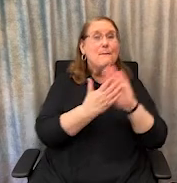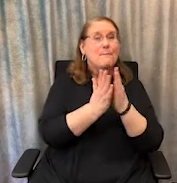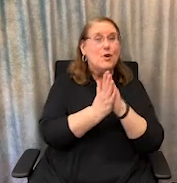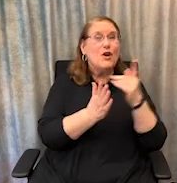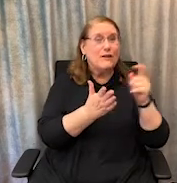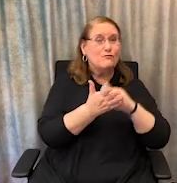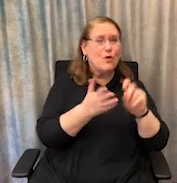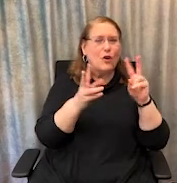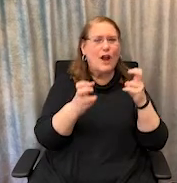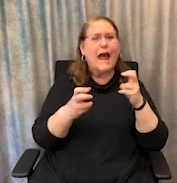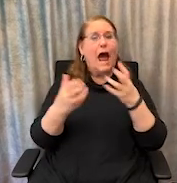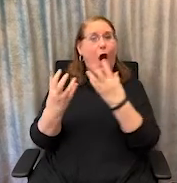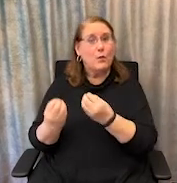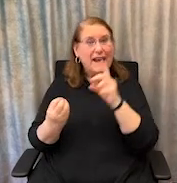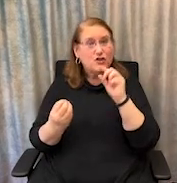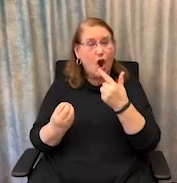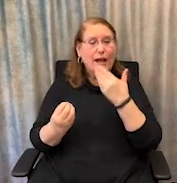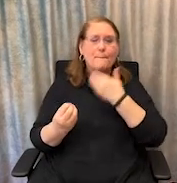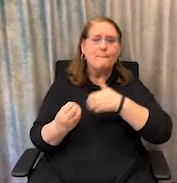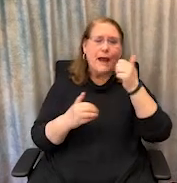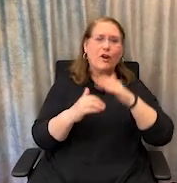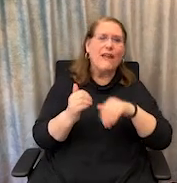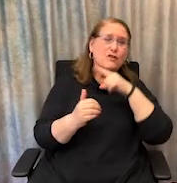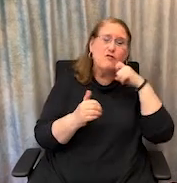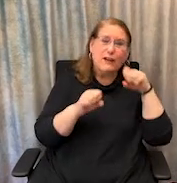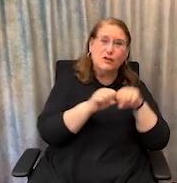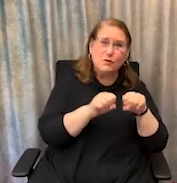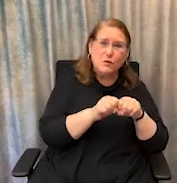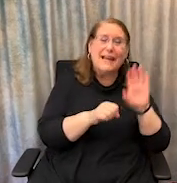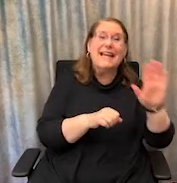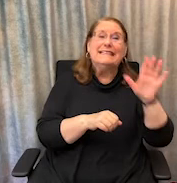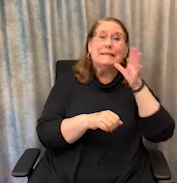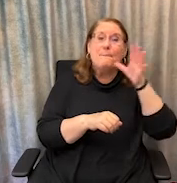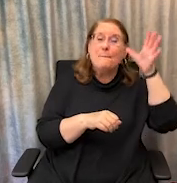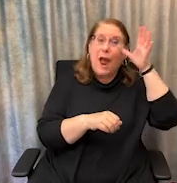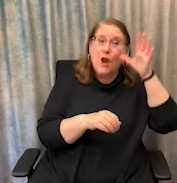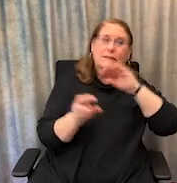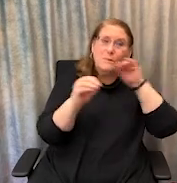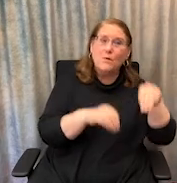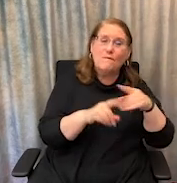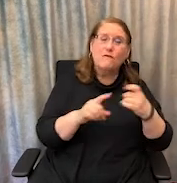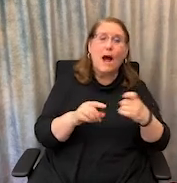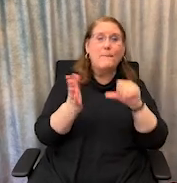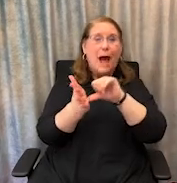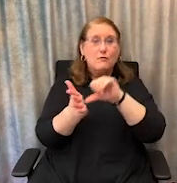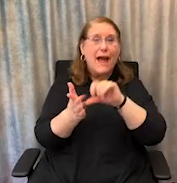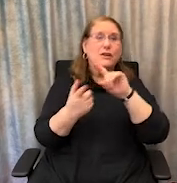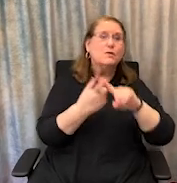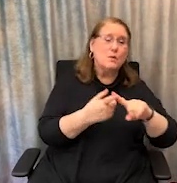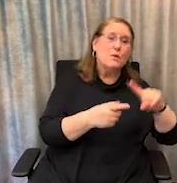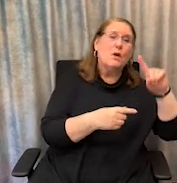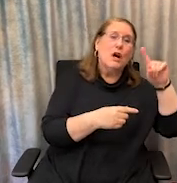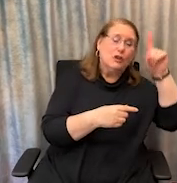Jew. And Arye's parents came from Iran to Germany, and Arye spent his